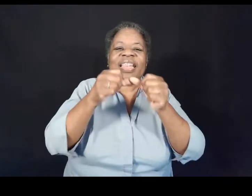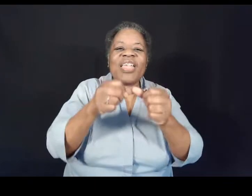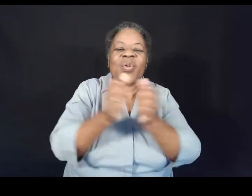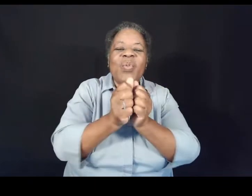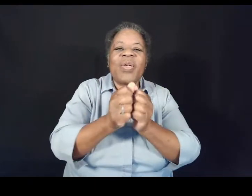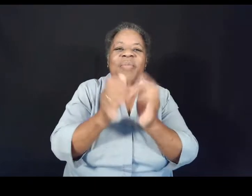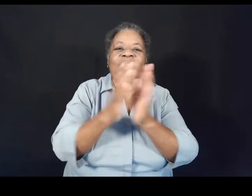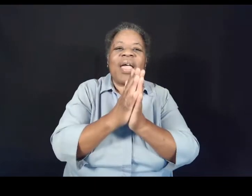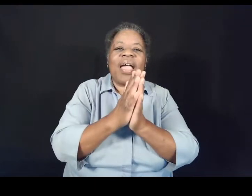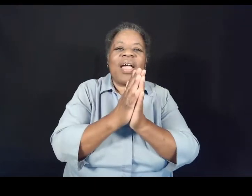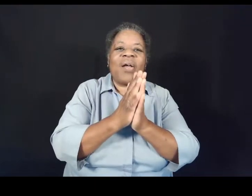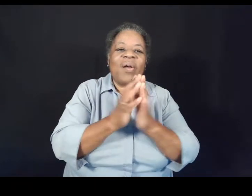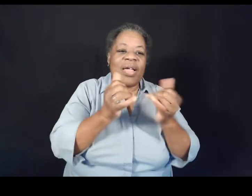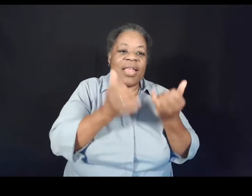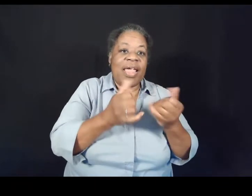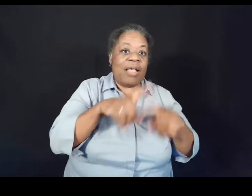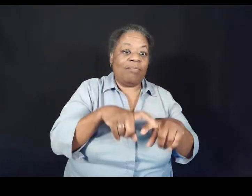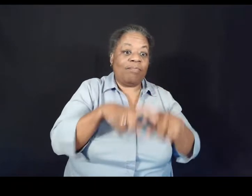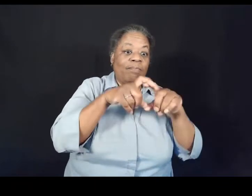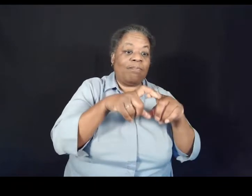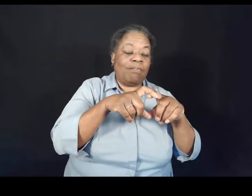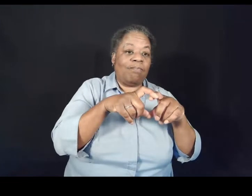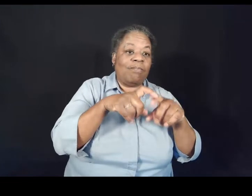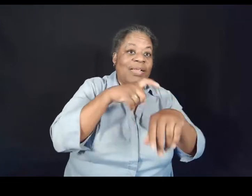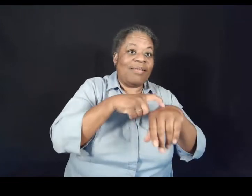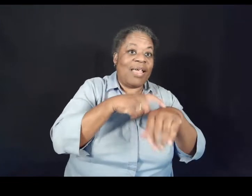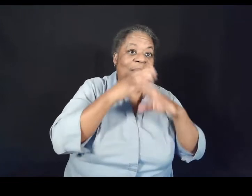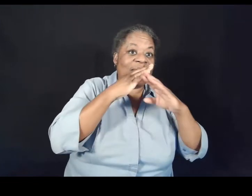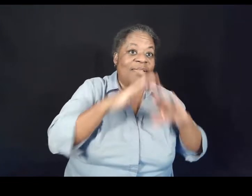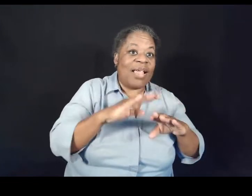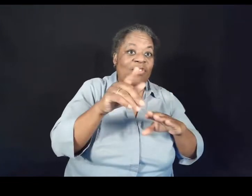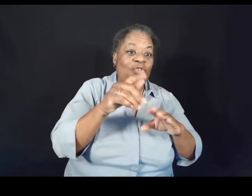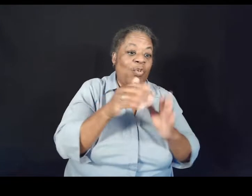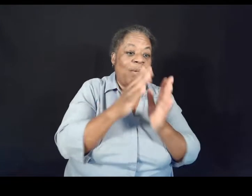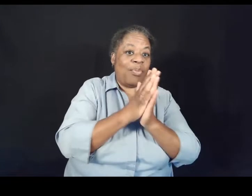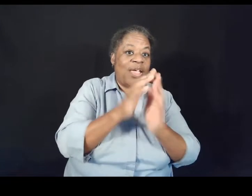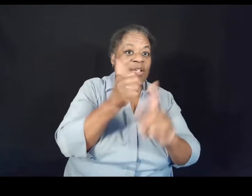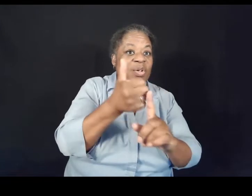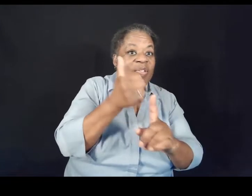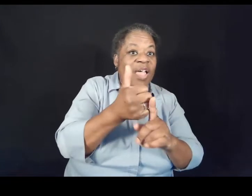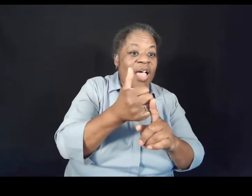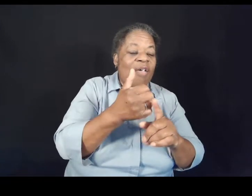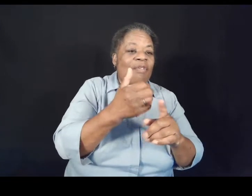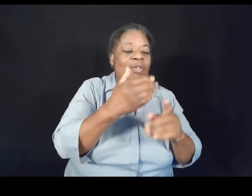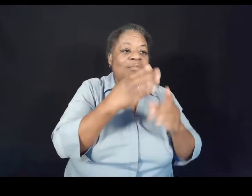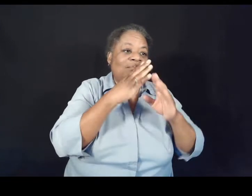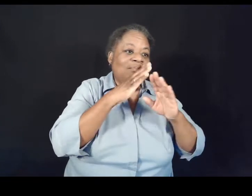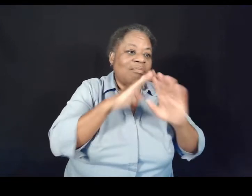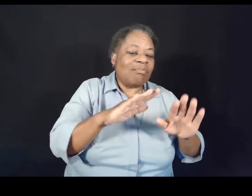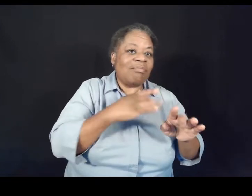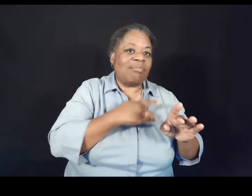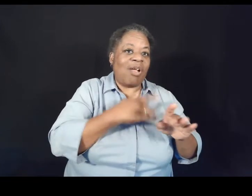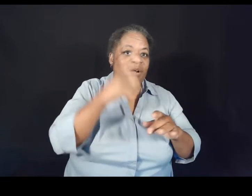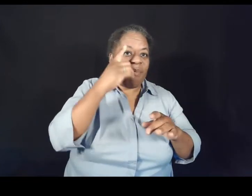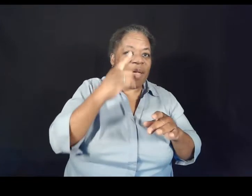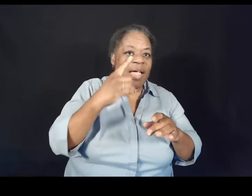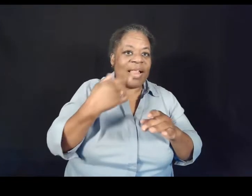I'll pause with a brief time of silence, which you can use to pray on your own or simply quiet your heart and mind, and then I'll close us.